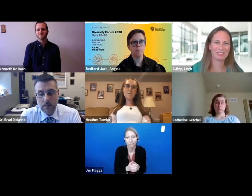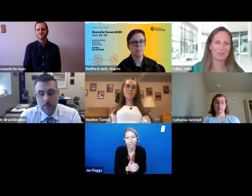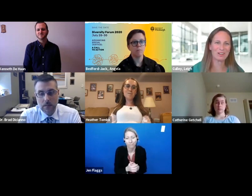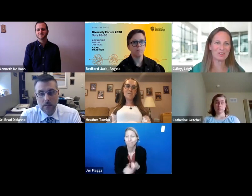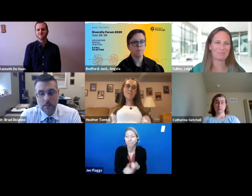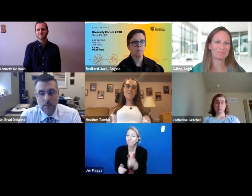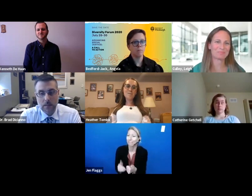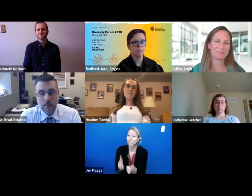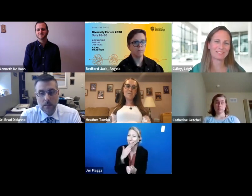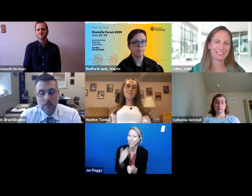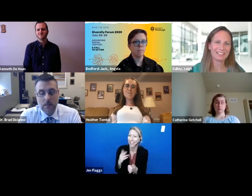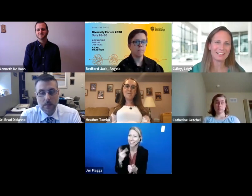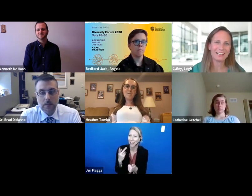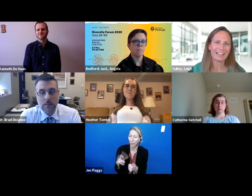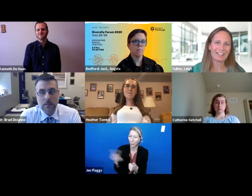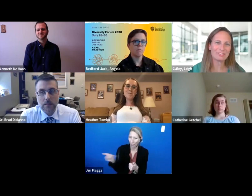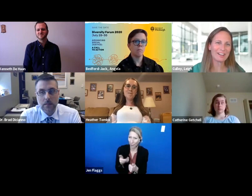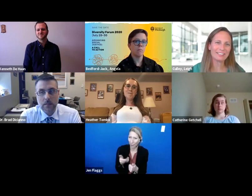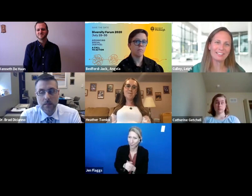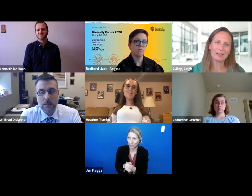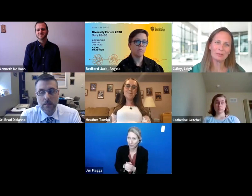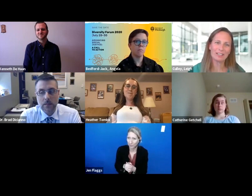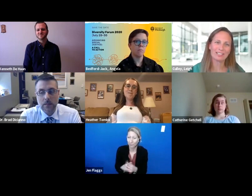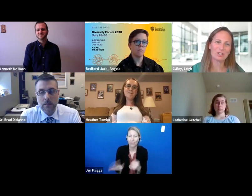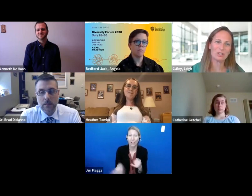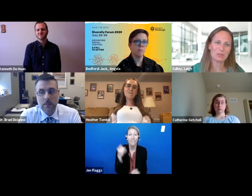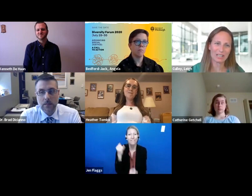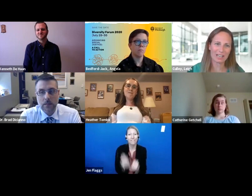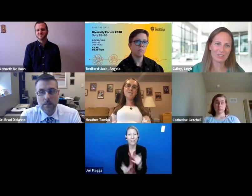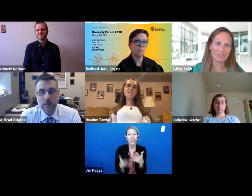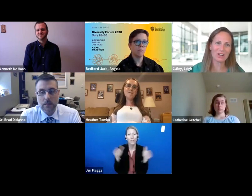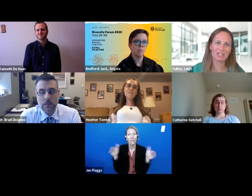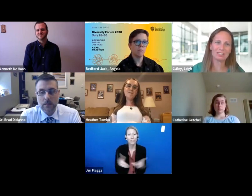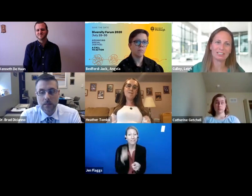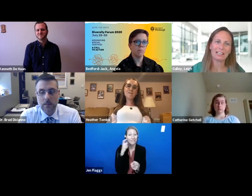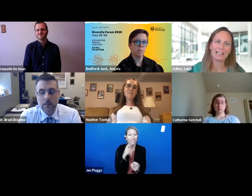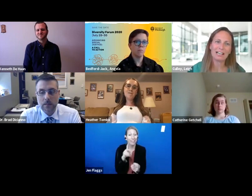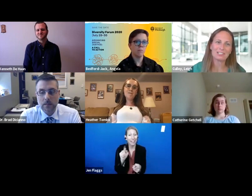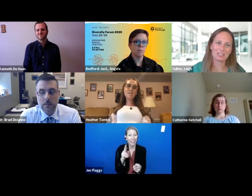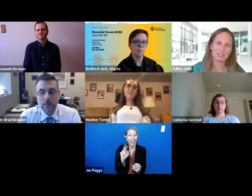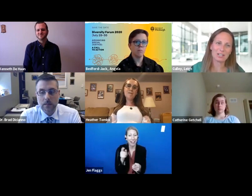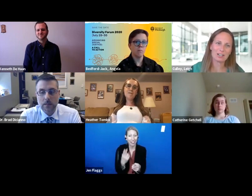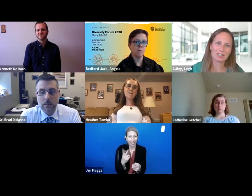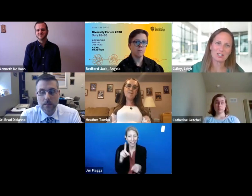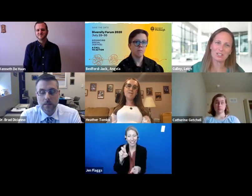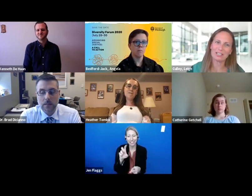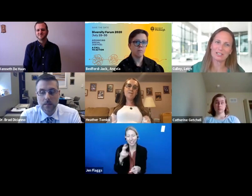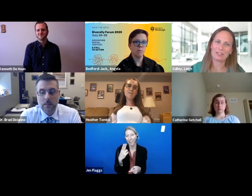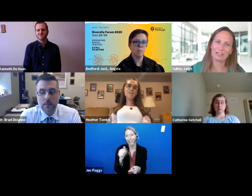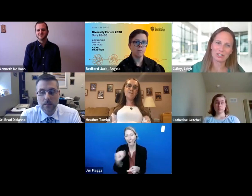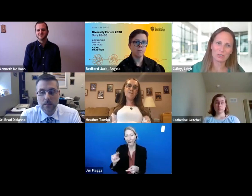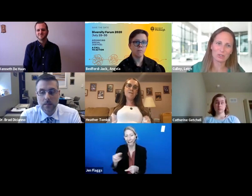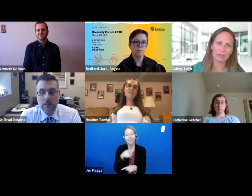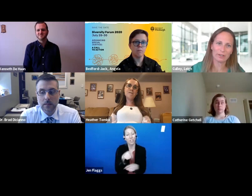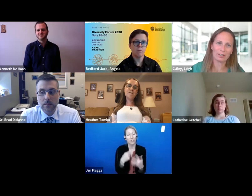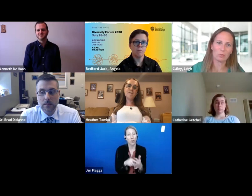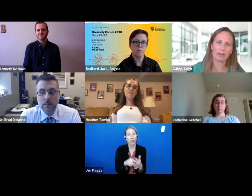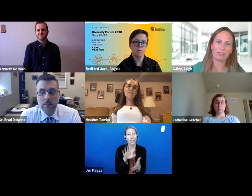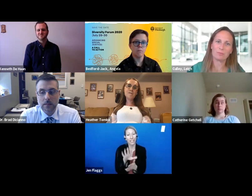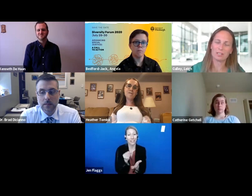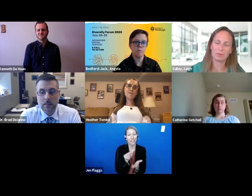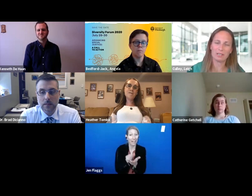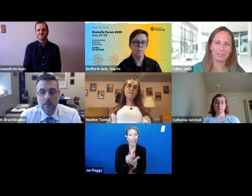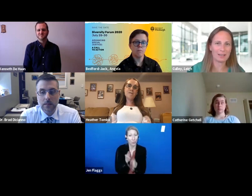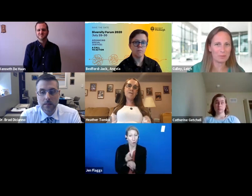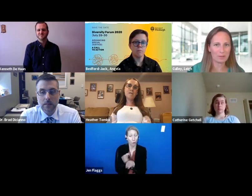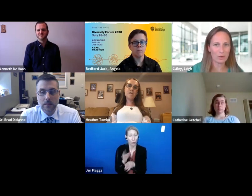thanks, Heather. Welcome. And finally, I would like to introduce Kenneth DeHaan. Dr. DeHaan started his financial career in